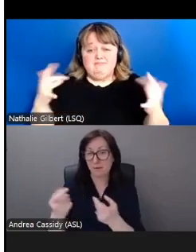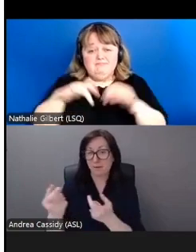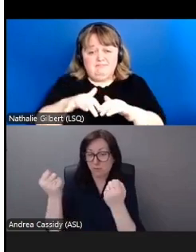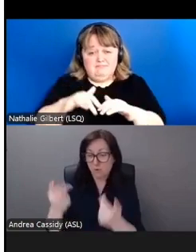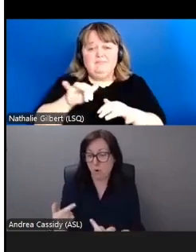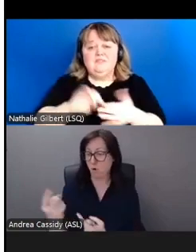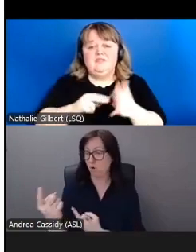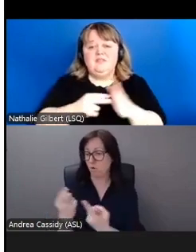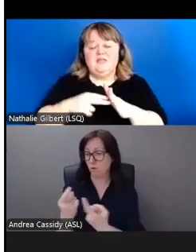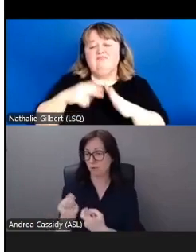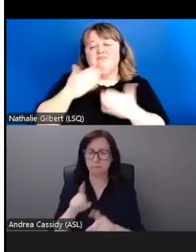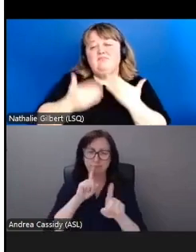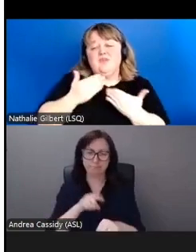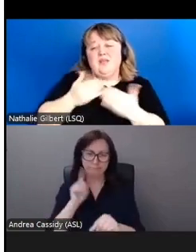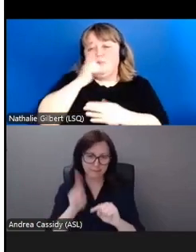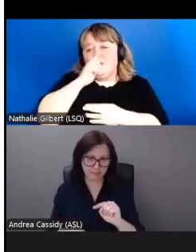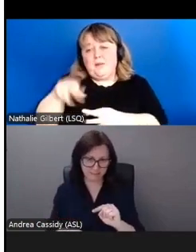to all questions.